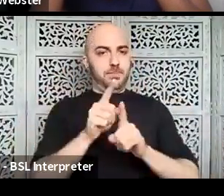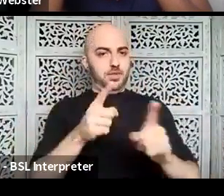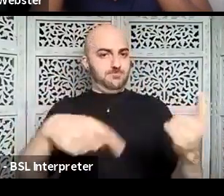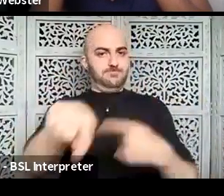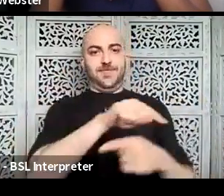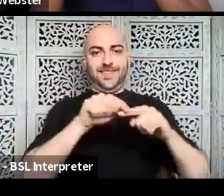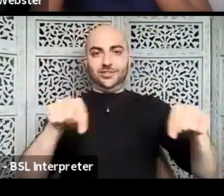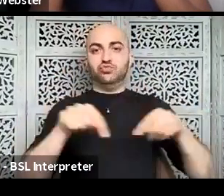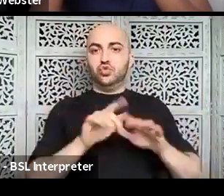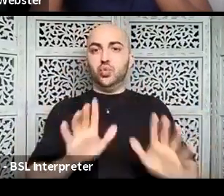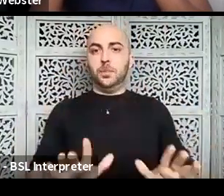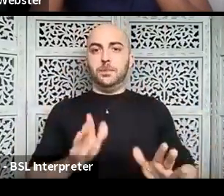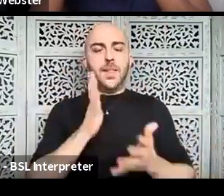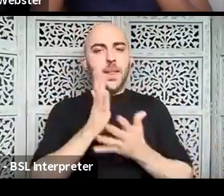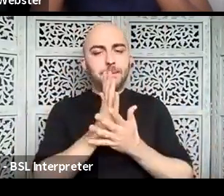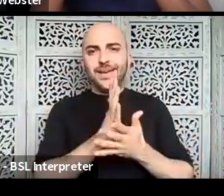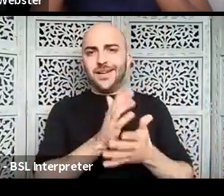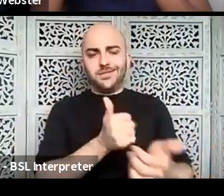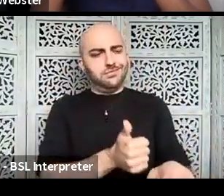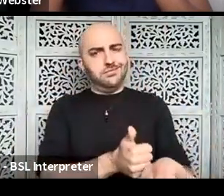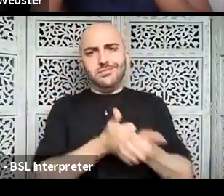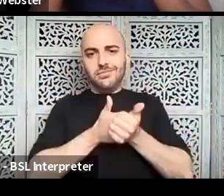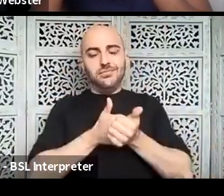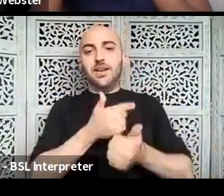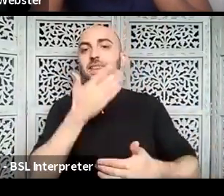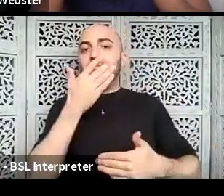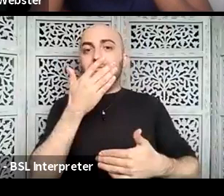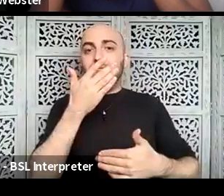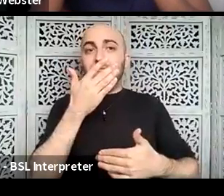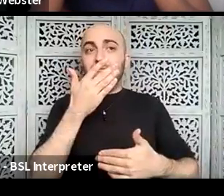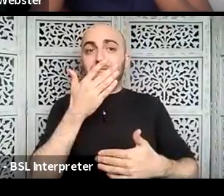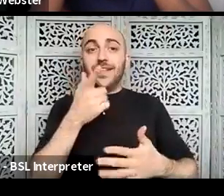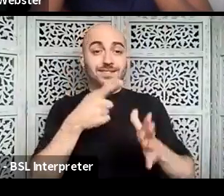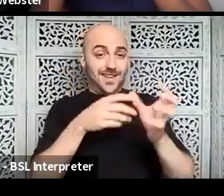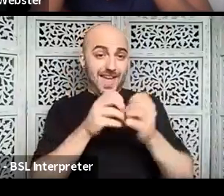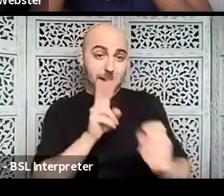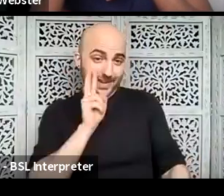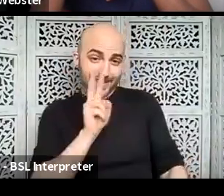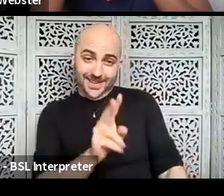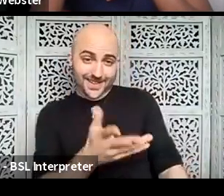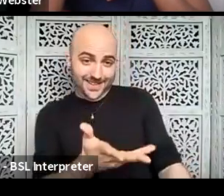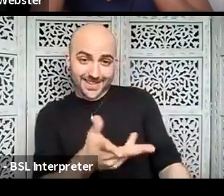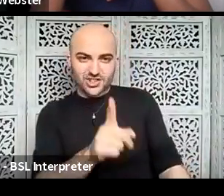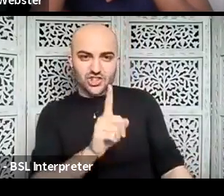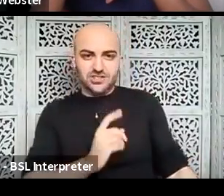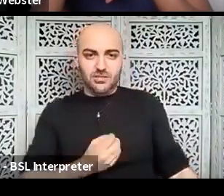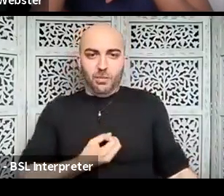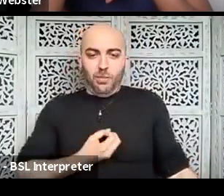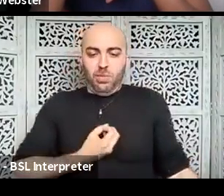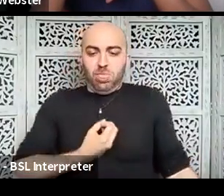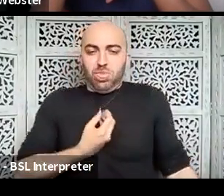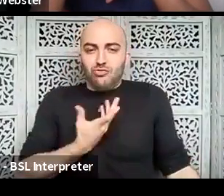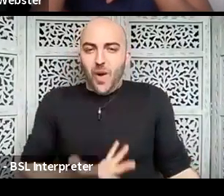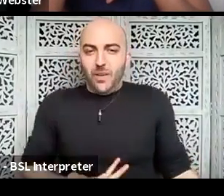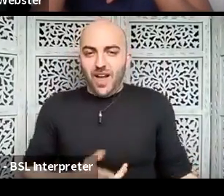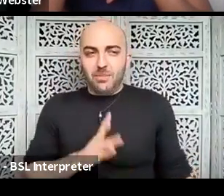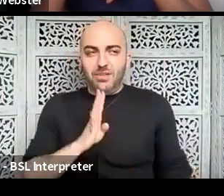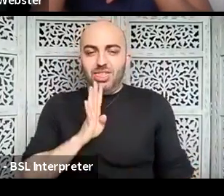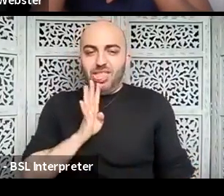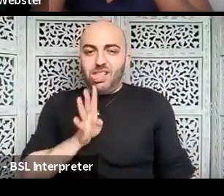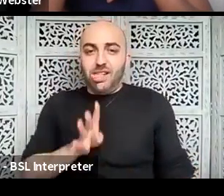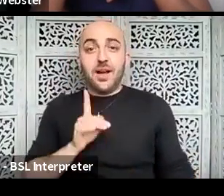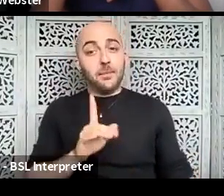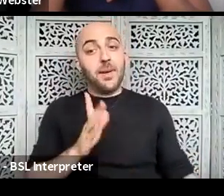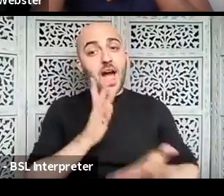been such a, they've never seen me say this openly. Abby, I can see sort of throwing up inside, but I've needed